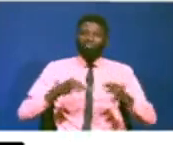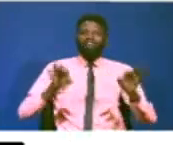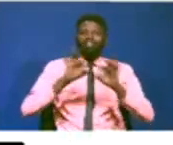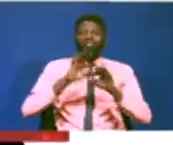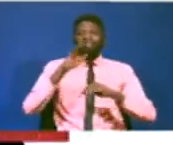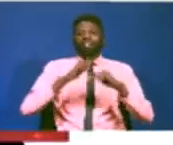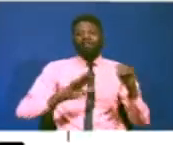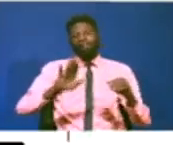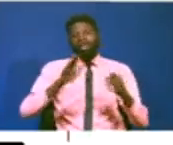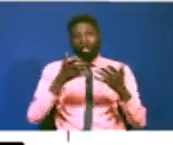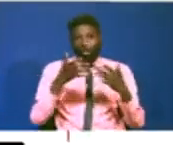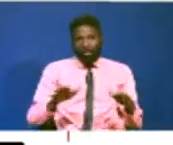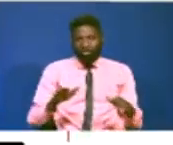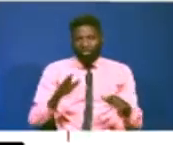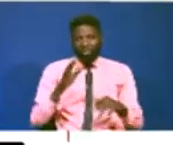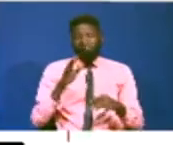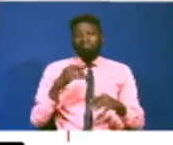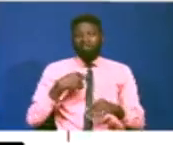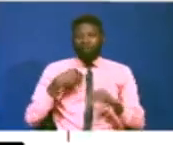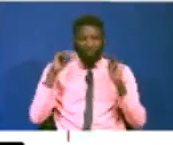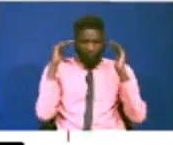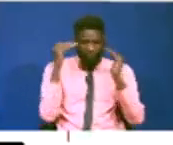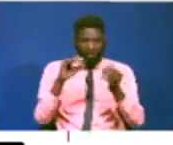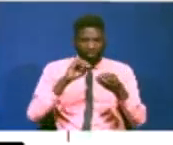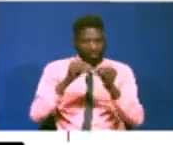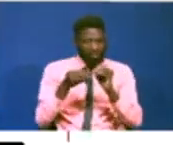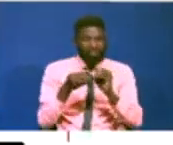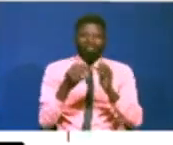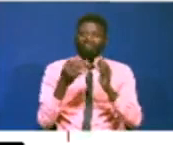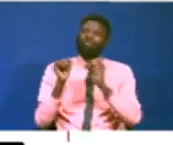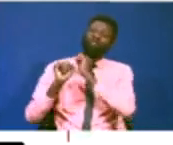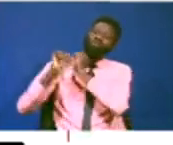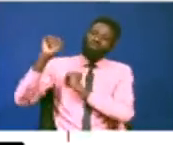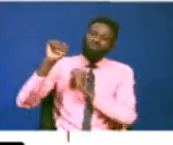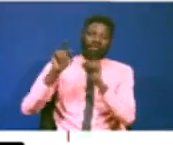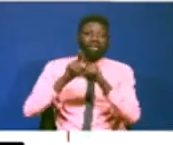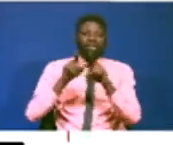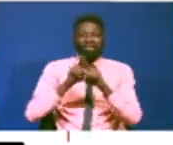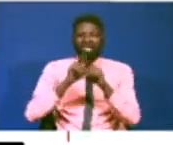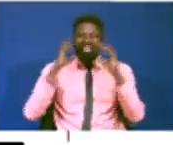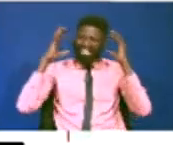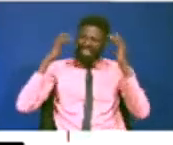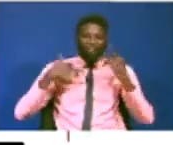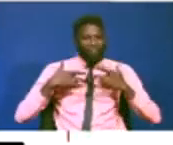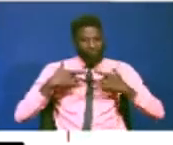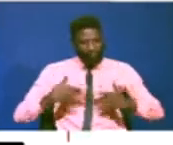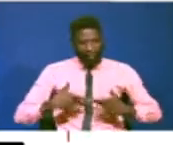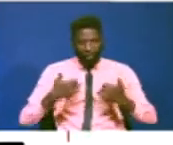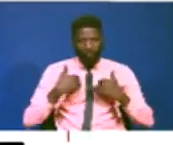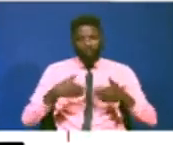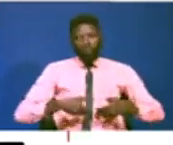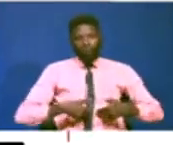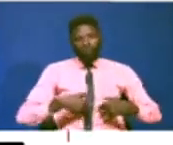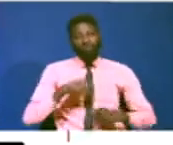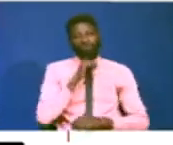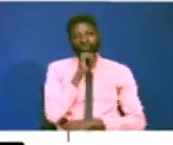And I'm talking about the number of suicides and depression cases that we're handling, especially among the youth. I'm talking about the age of 24, just